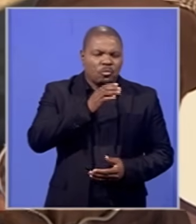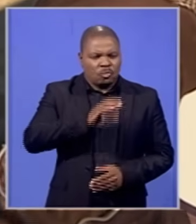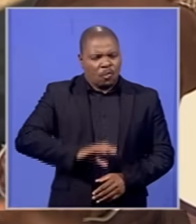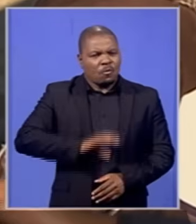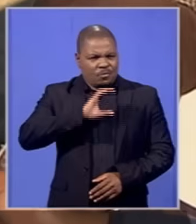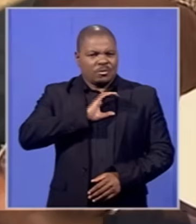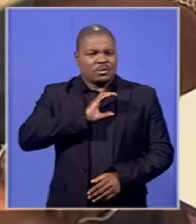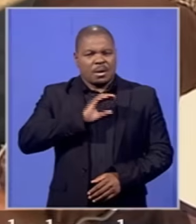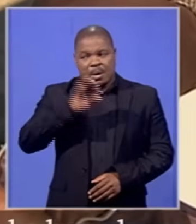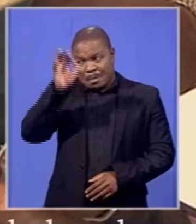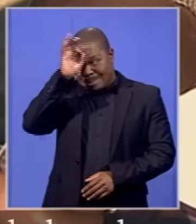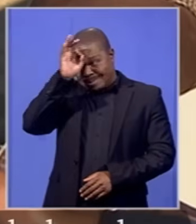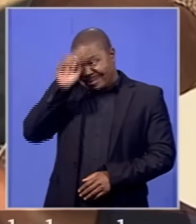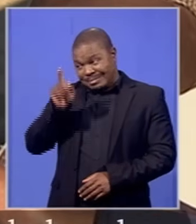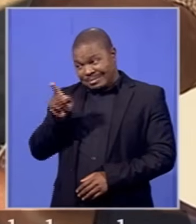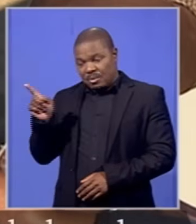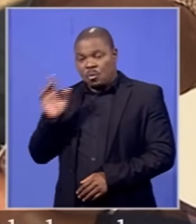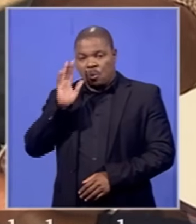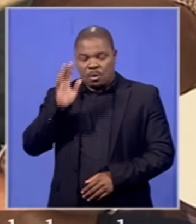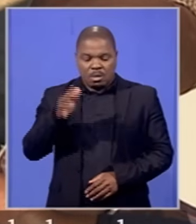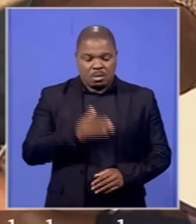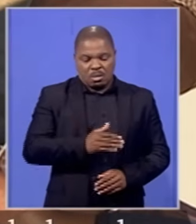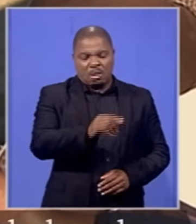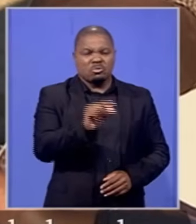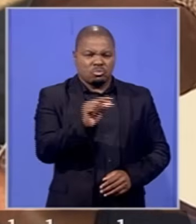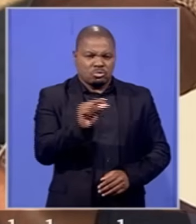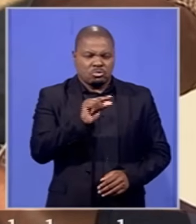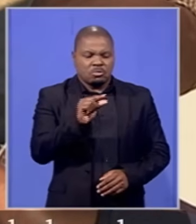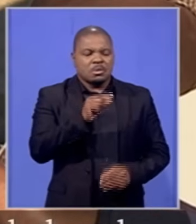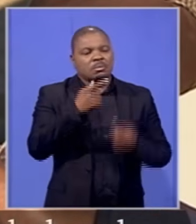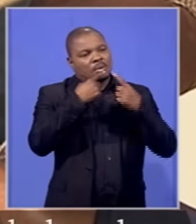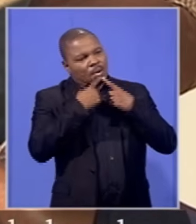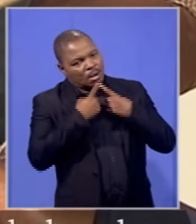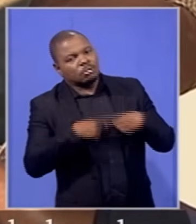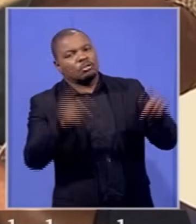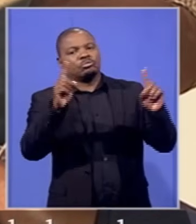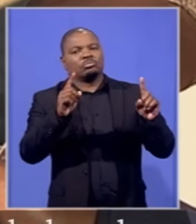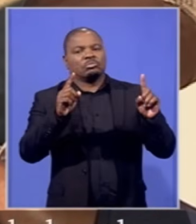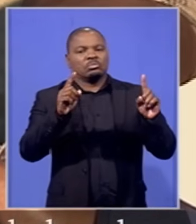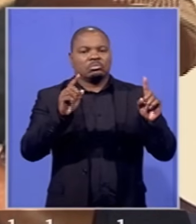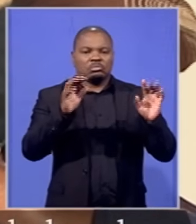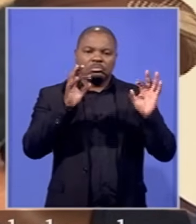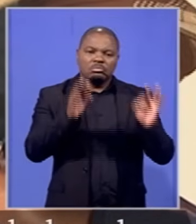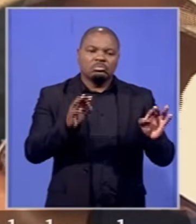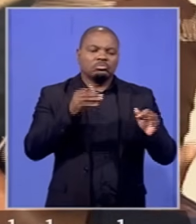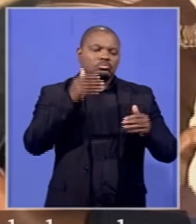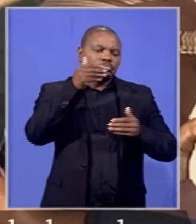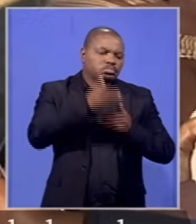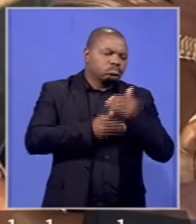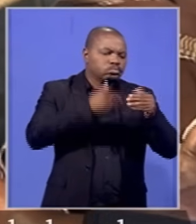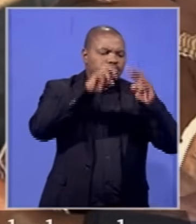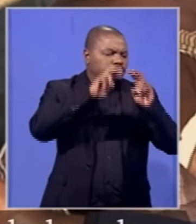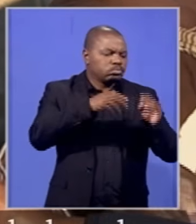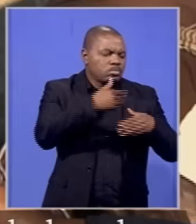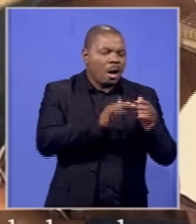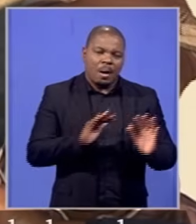the police will in due course make pronouncements on the strides made on this